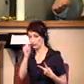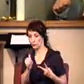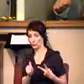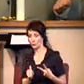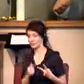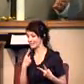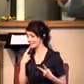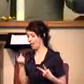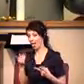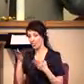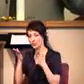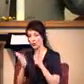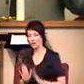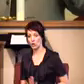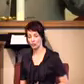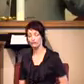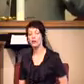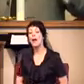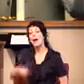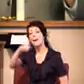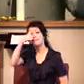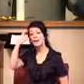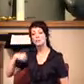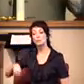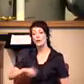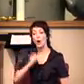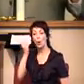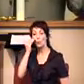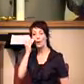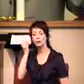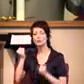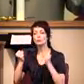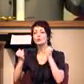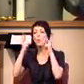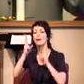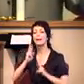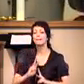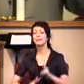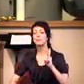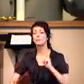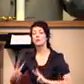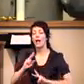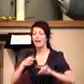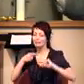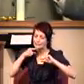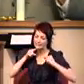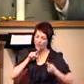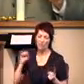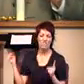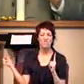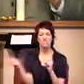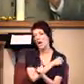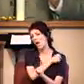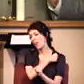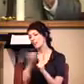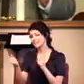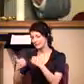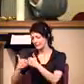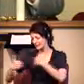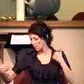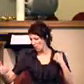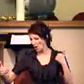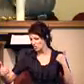your server. And because we are aware that so many people have suffered violence and